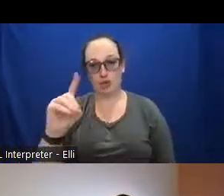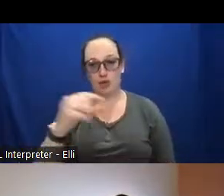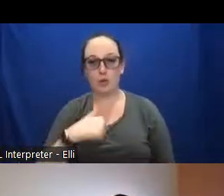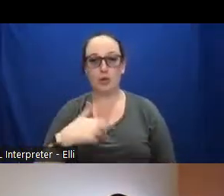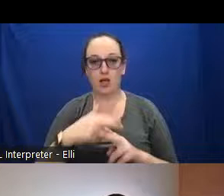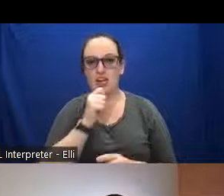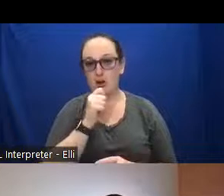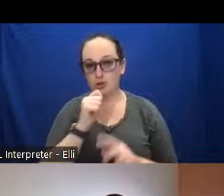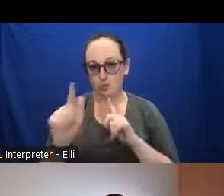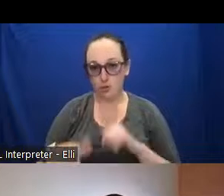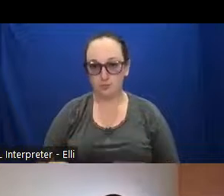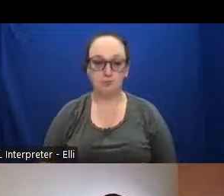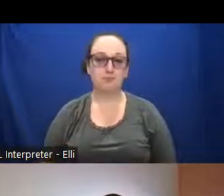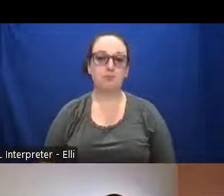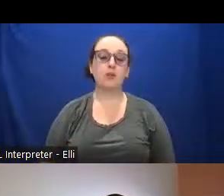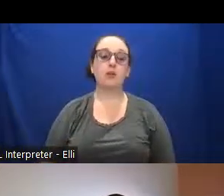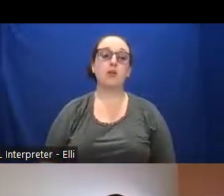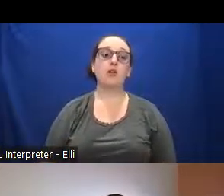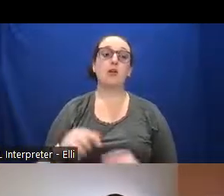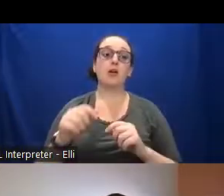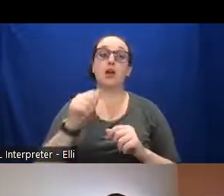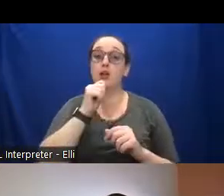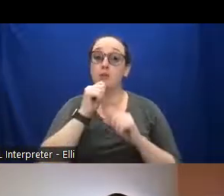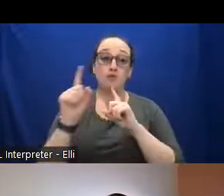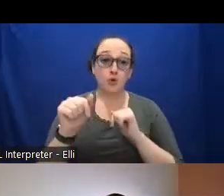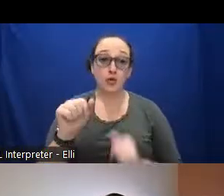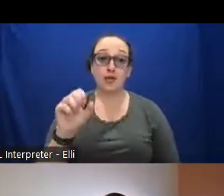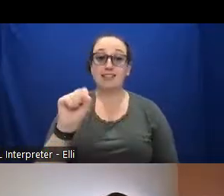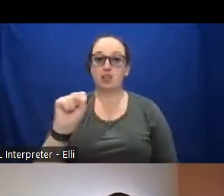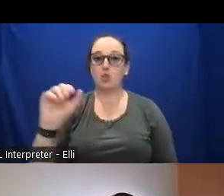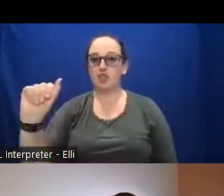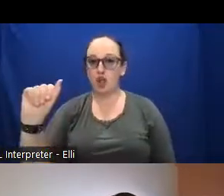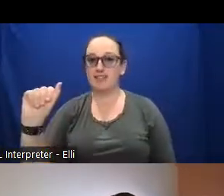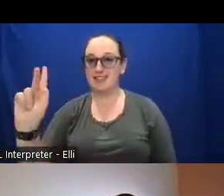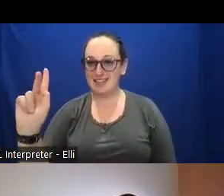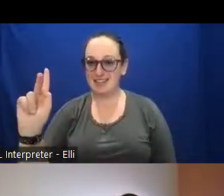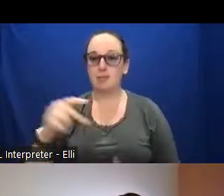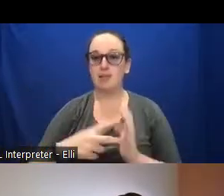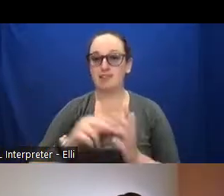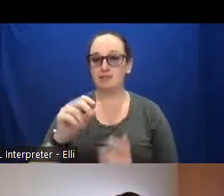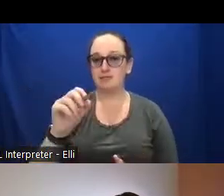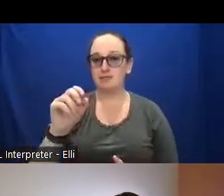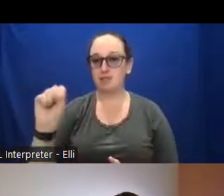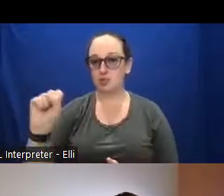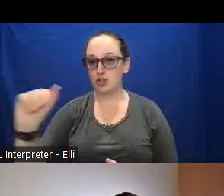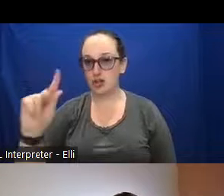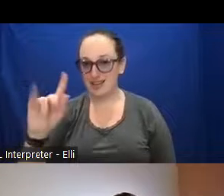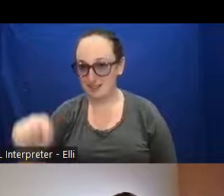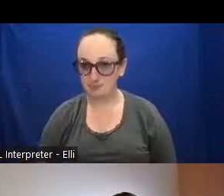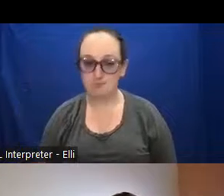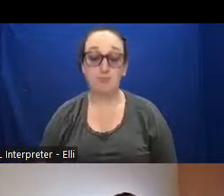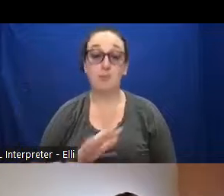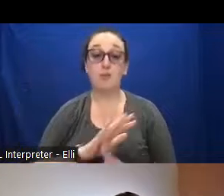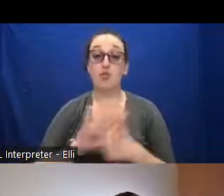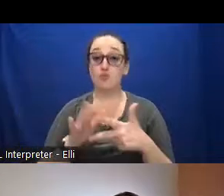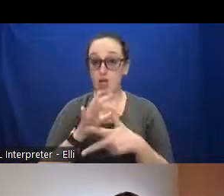reporting, sexual assault evidence kit collection, and consultations. So when someone comes to the hospital, they have 3 options,